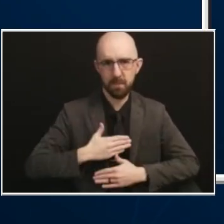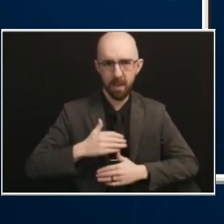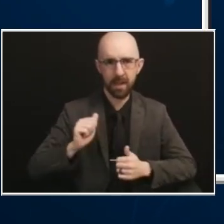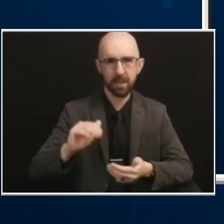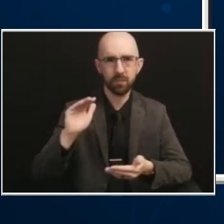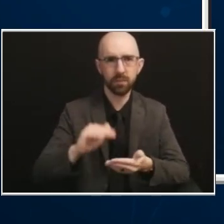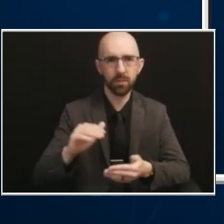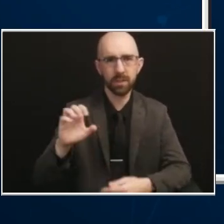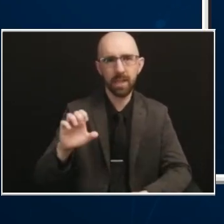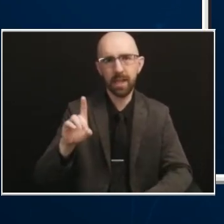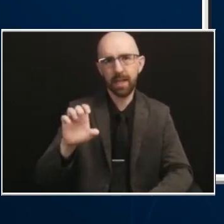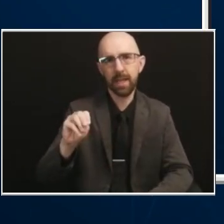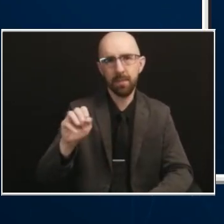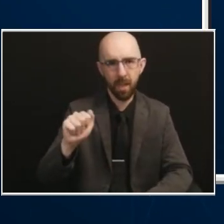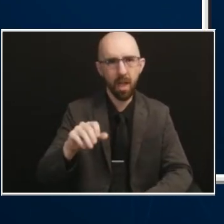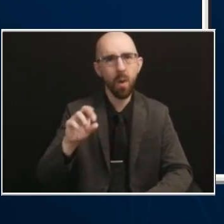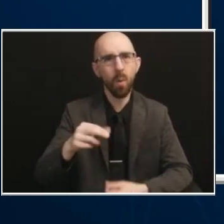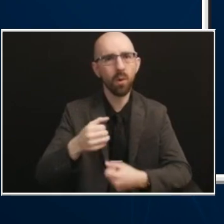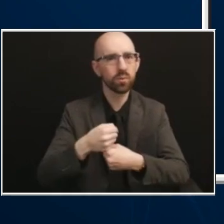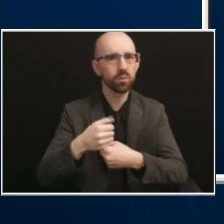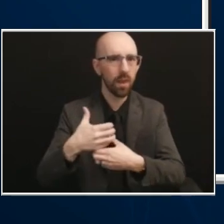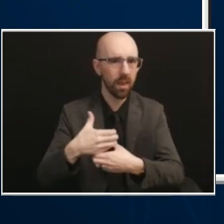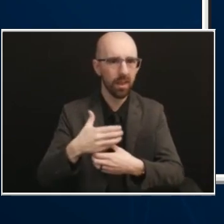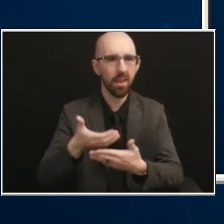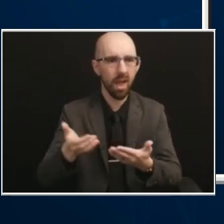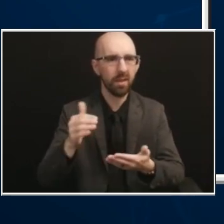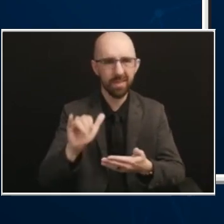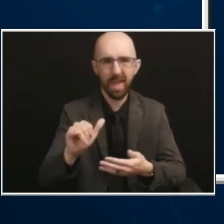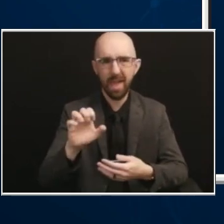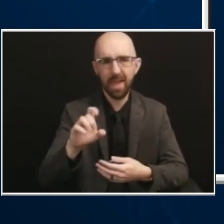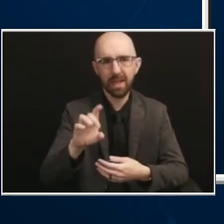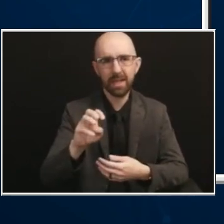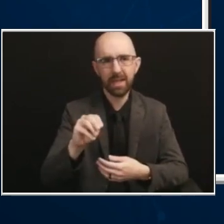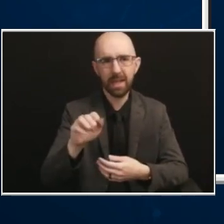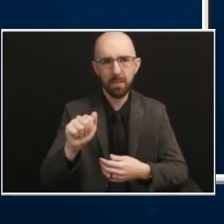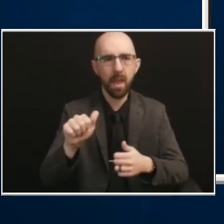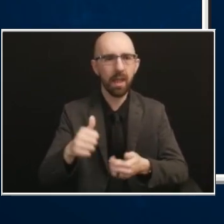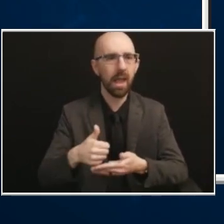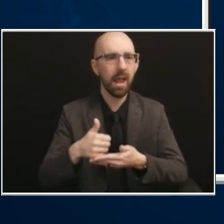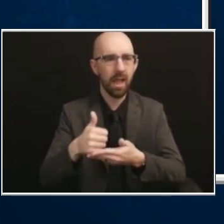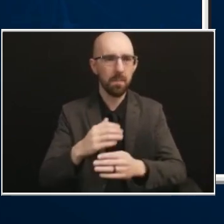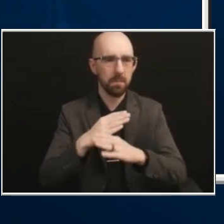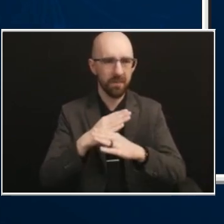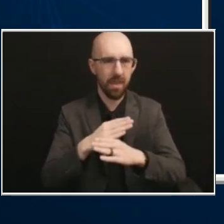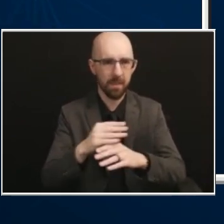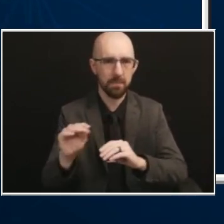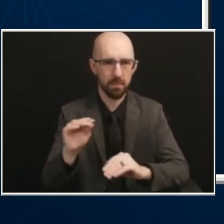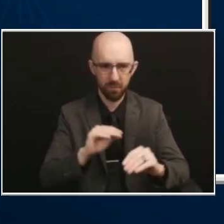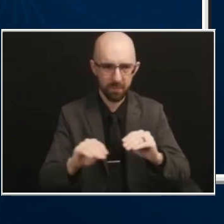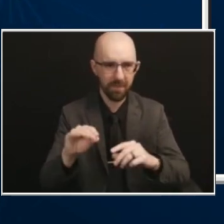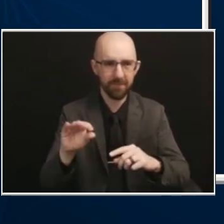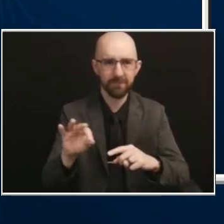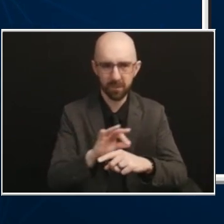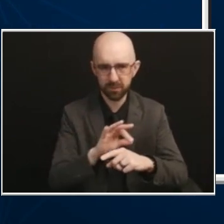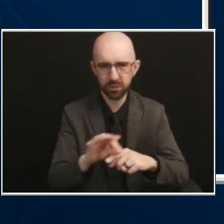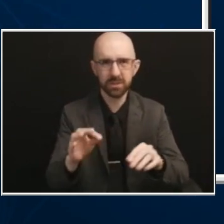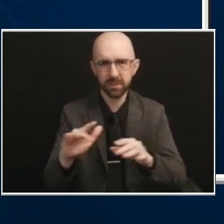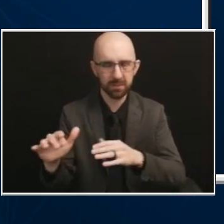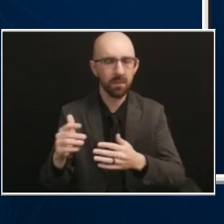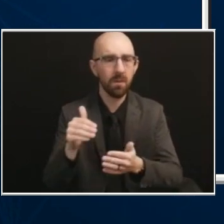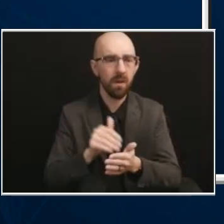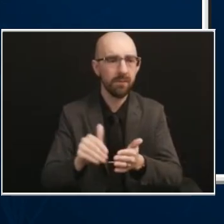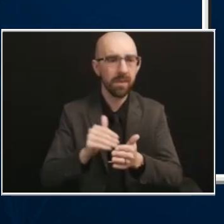swelling, because a lot of edema can help prevent movement and function. So a lot of times at the beginning